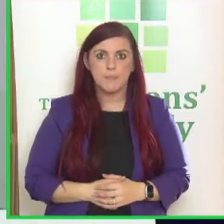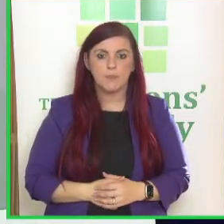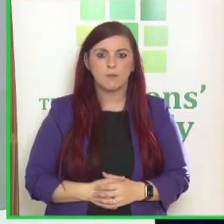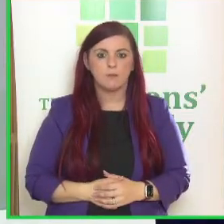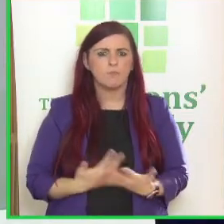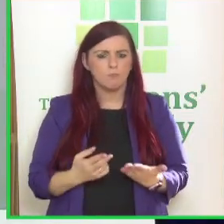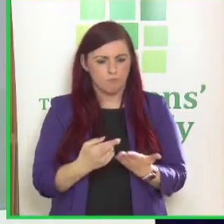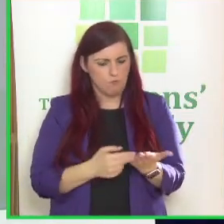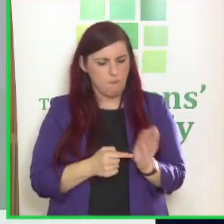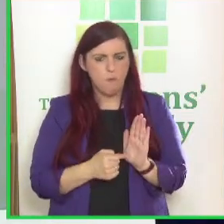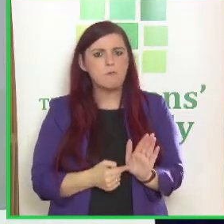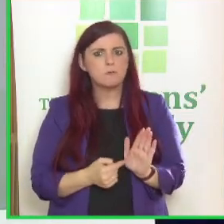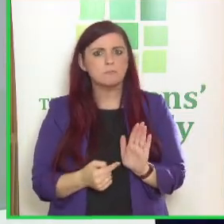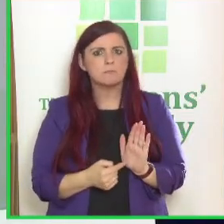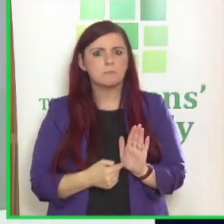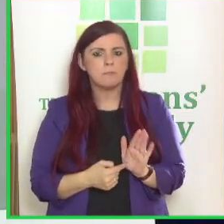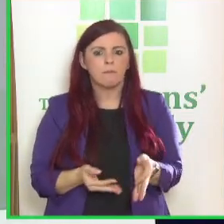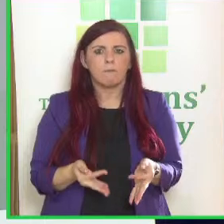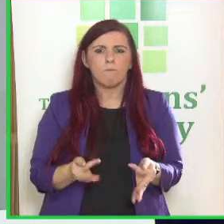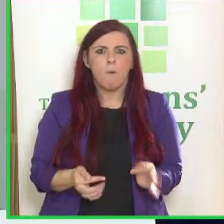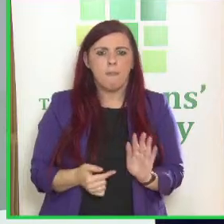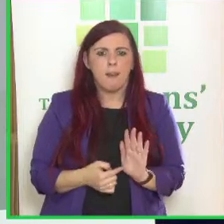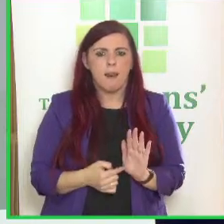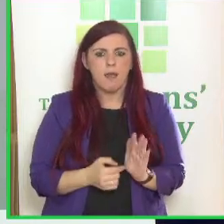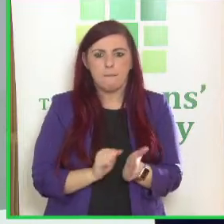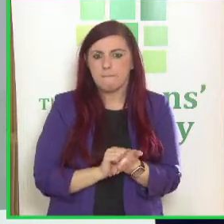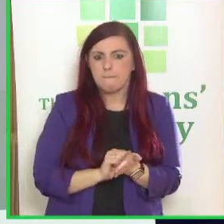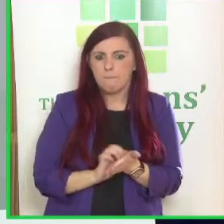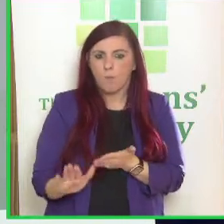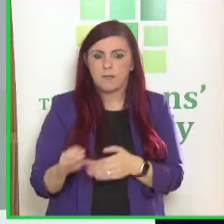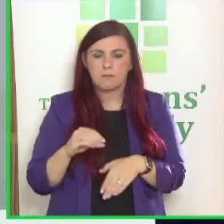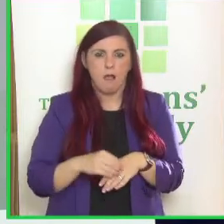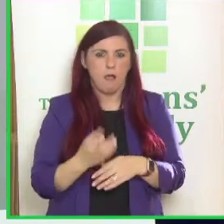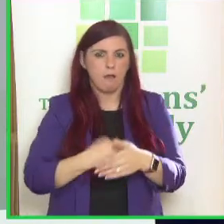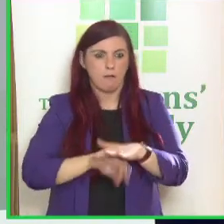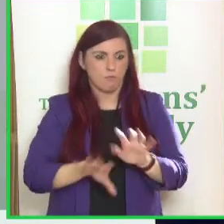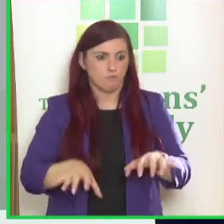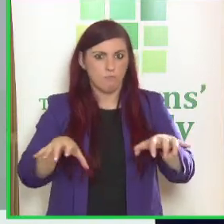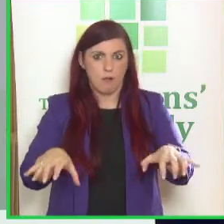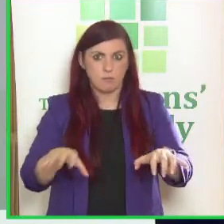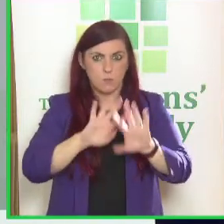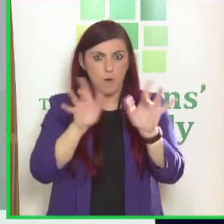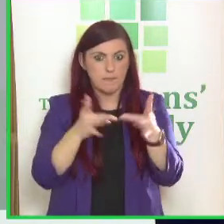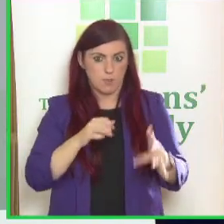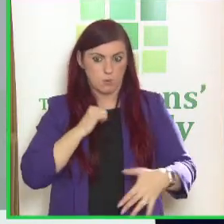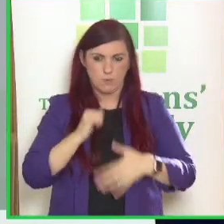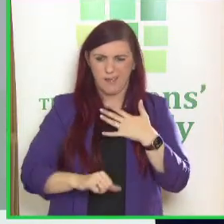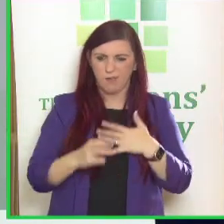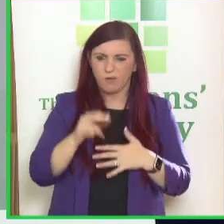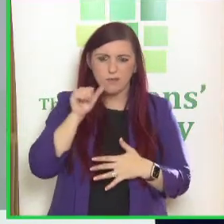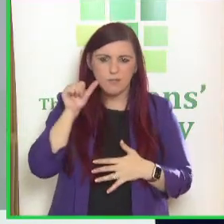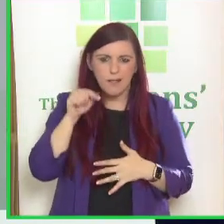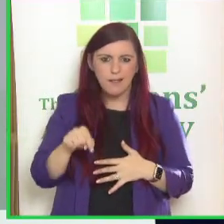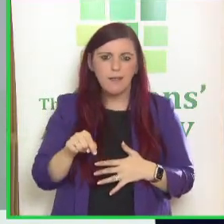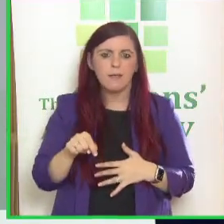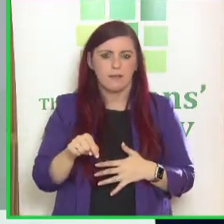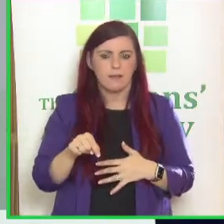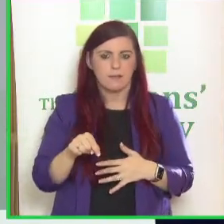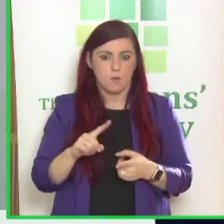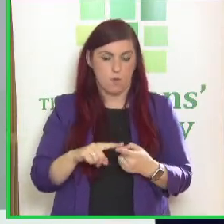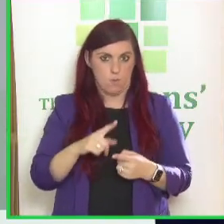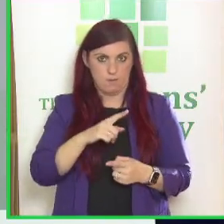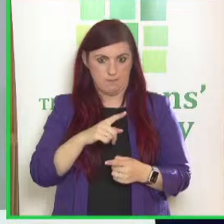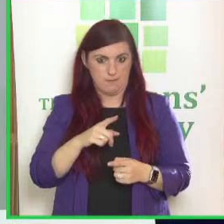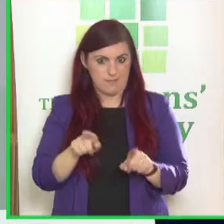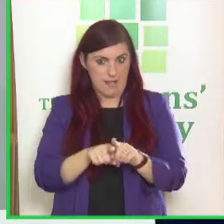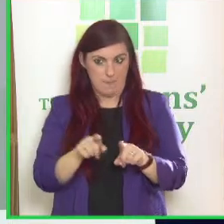The report has been formally published on the Oireachtas site just today, earlier today, and I'm also pleased to say